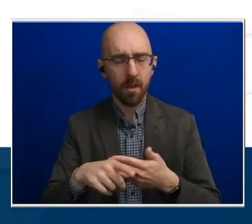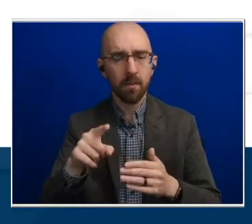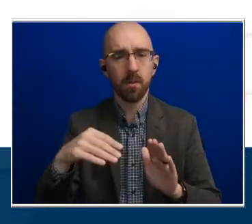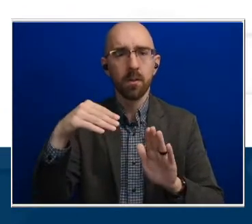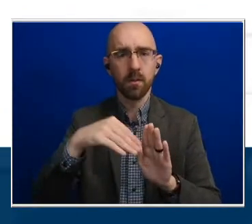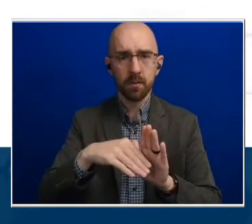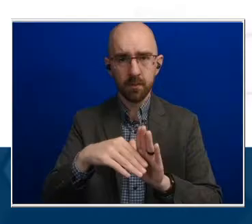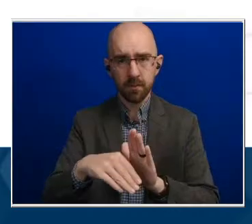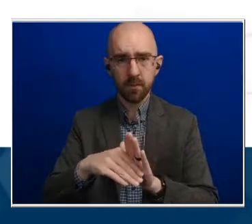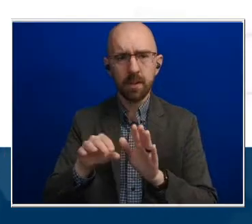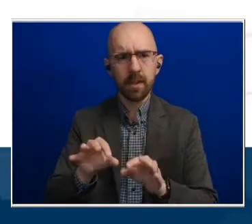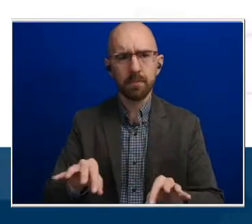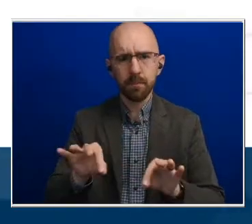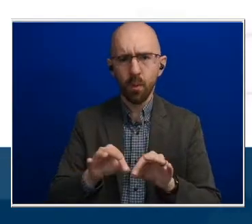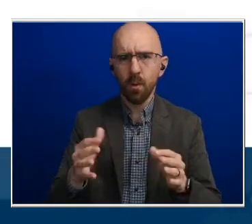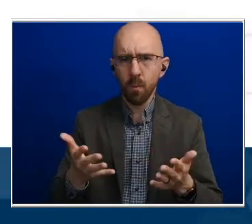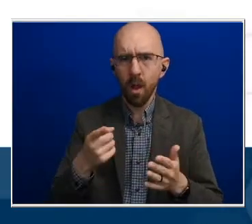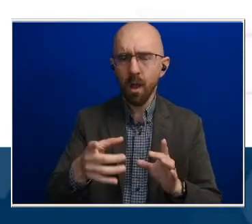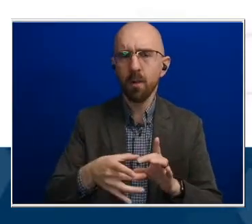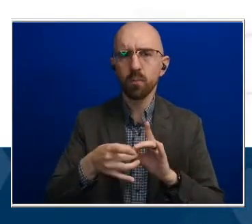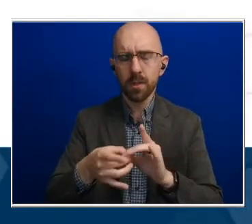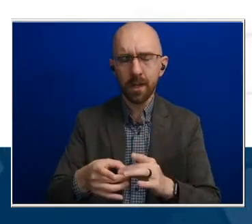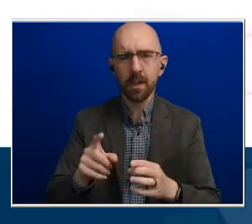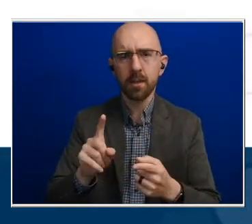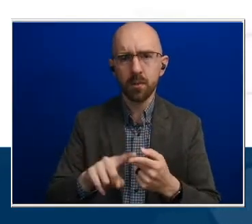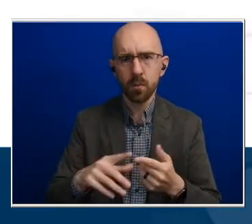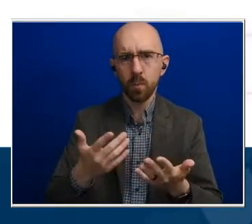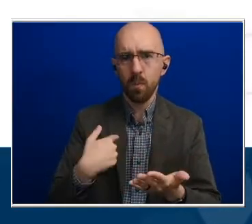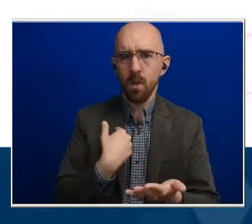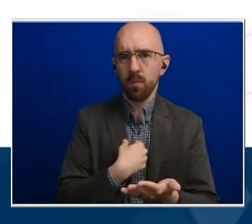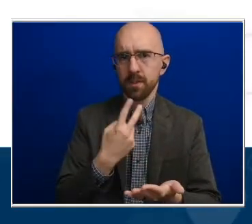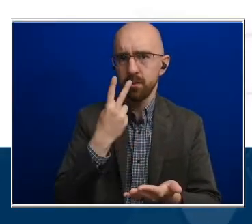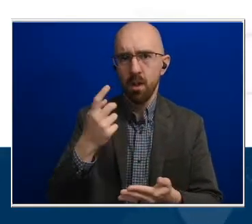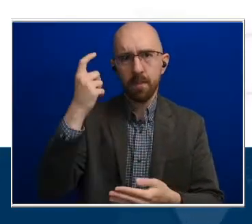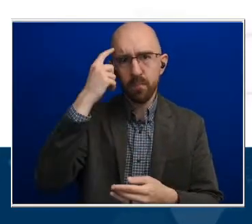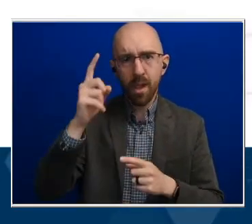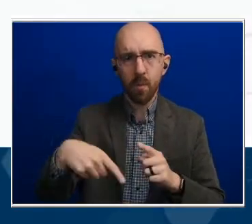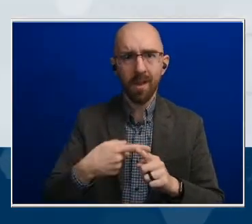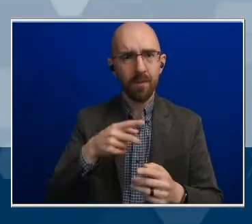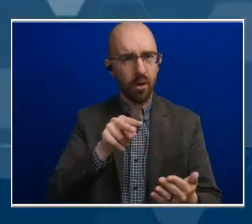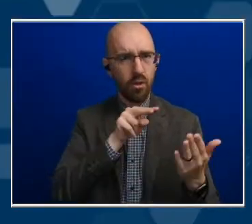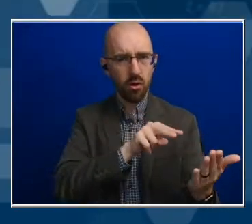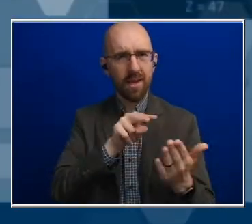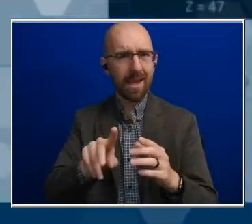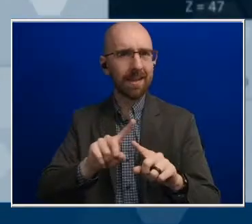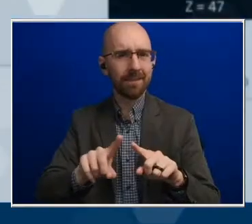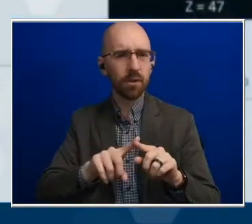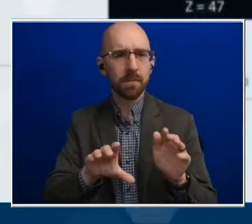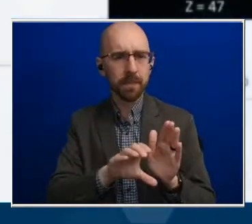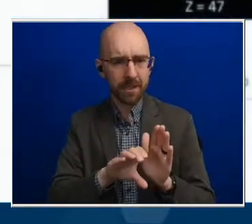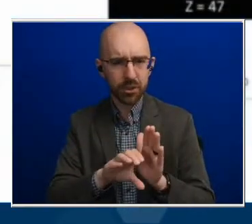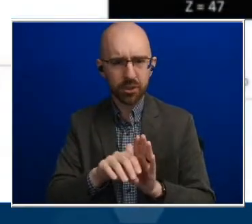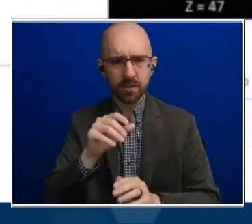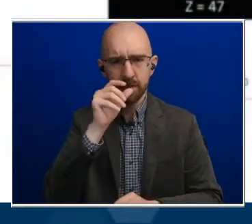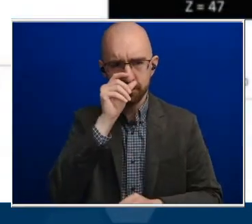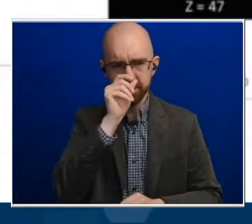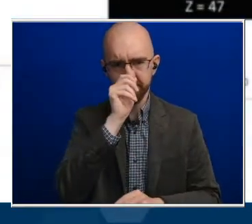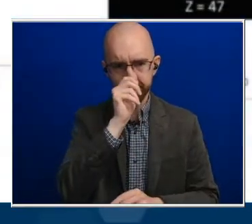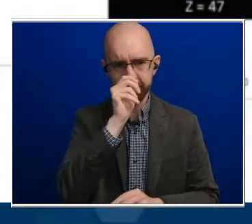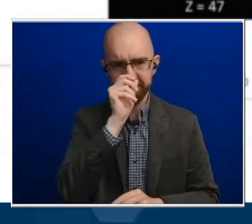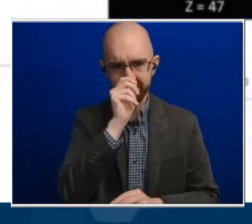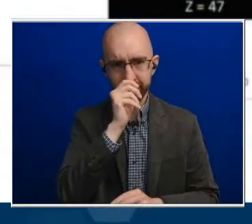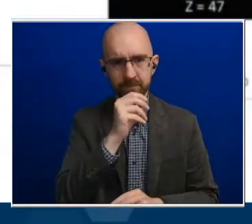were related to what we were seeing in the brain when they're looking at these different pictures and experiencing pain. Here's